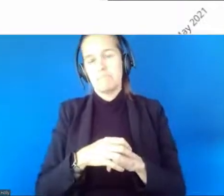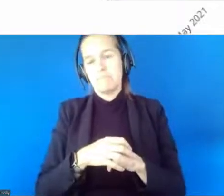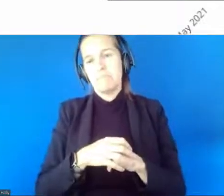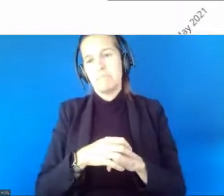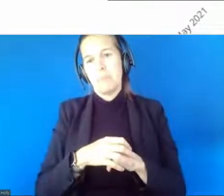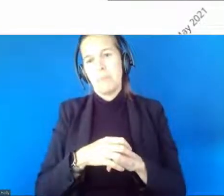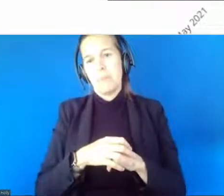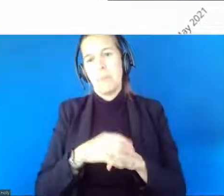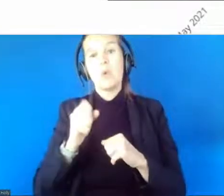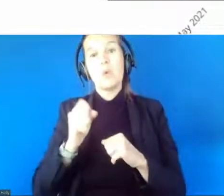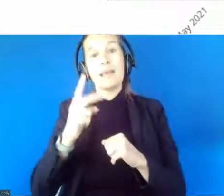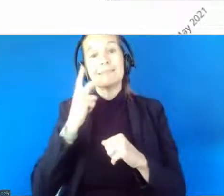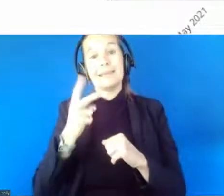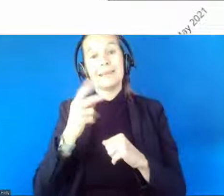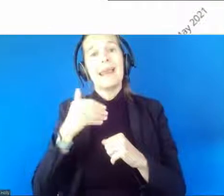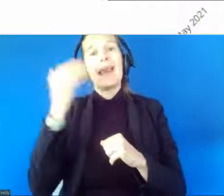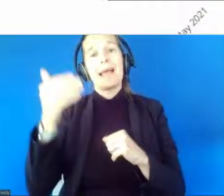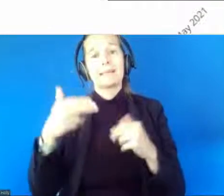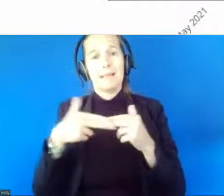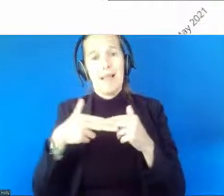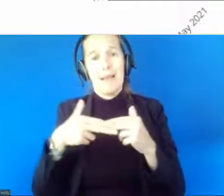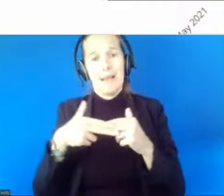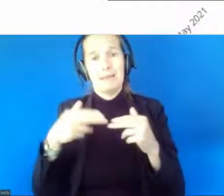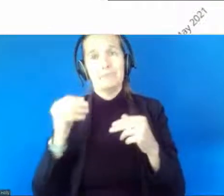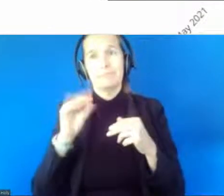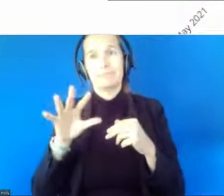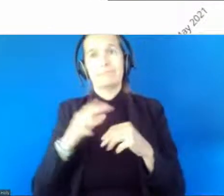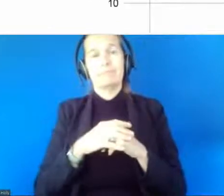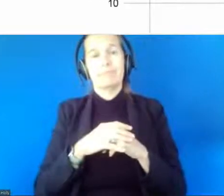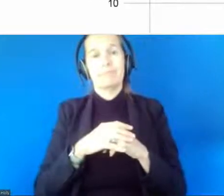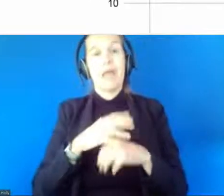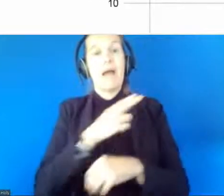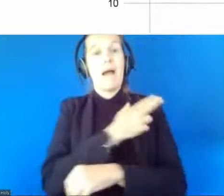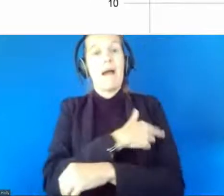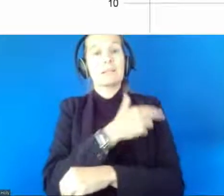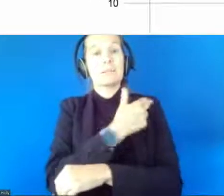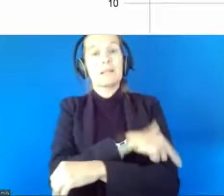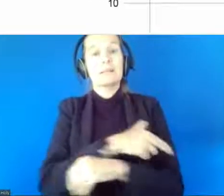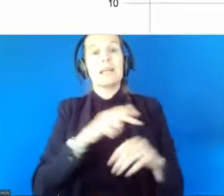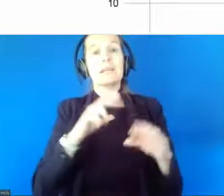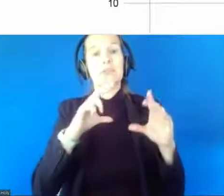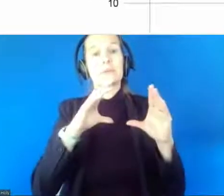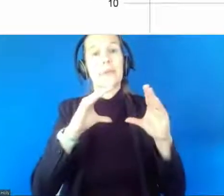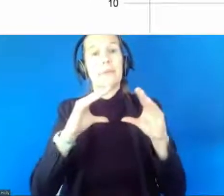You can see on the next slide, our hospitalizations have also been decreasing,